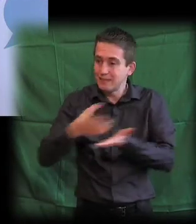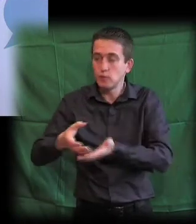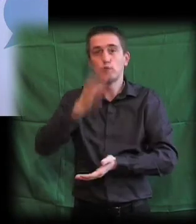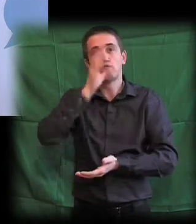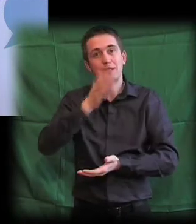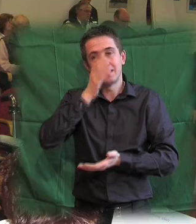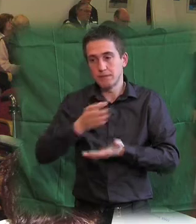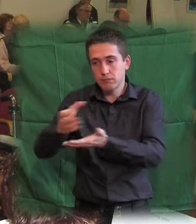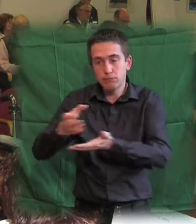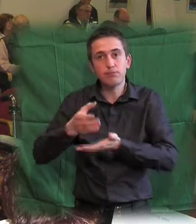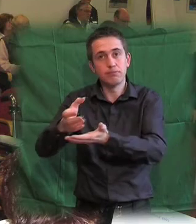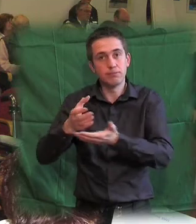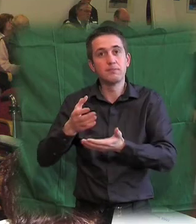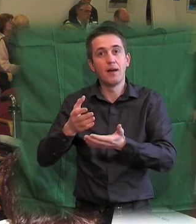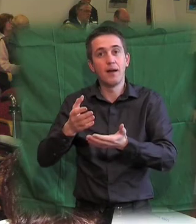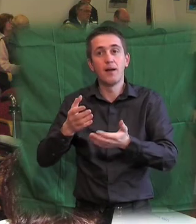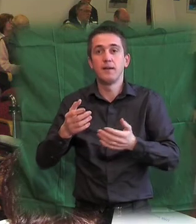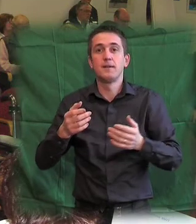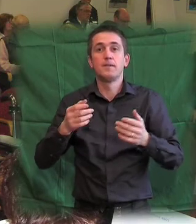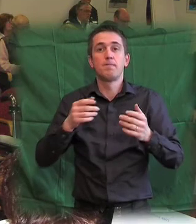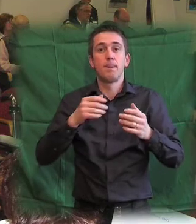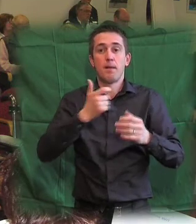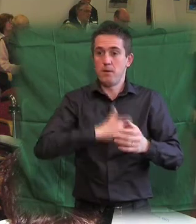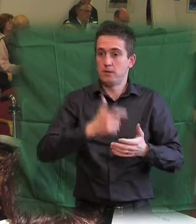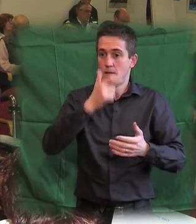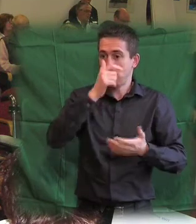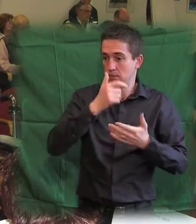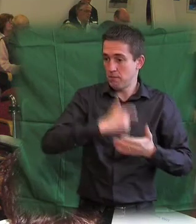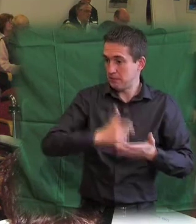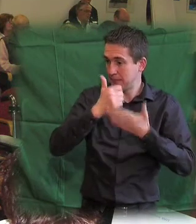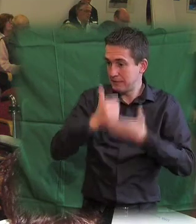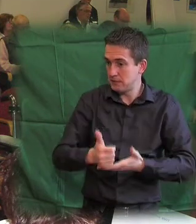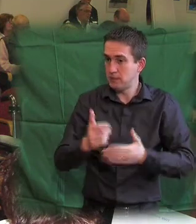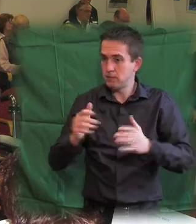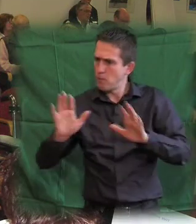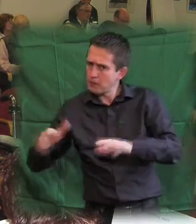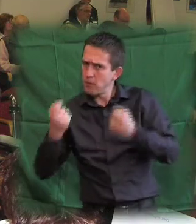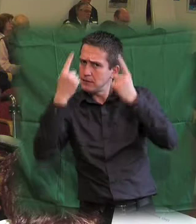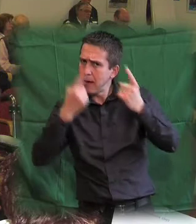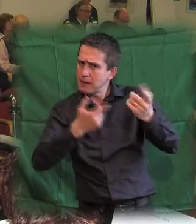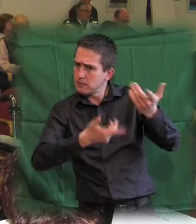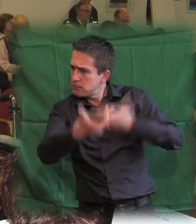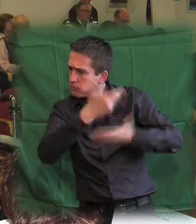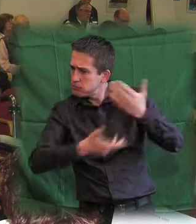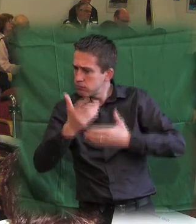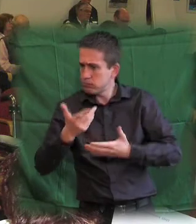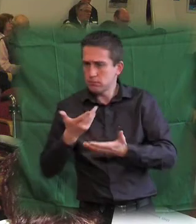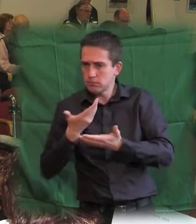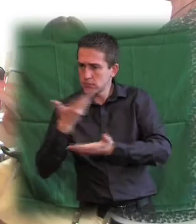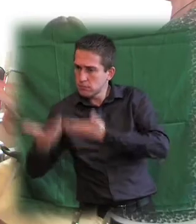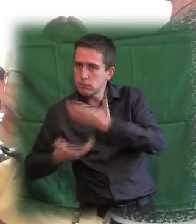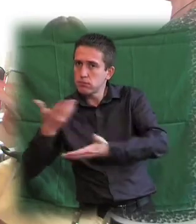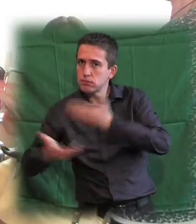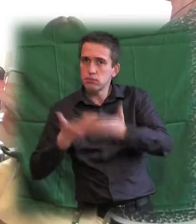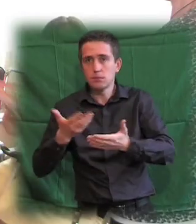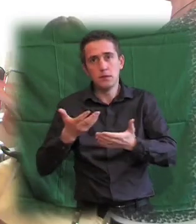needed. And then to understand the event and to make sure everybody can take part in the event, the support there,